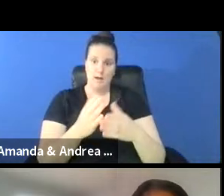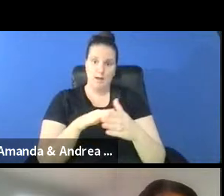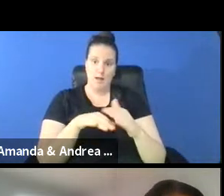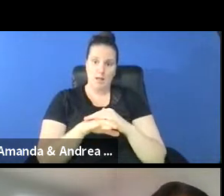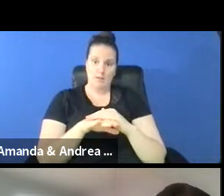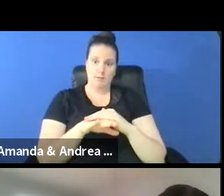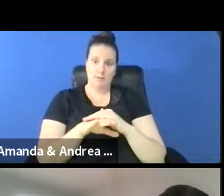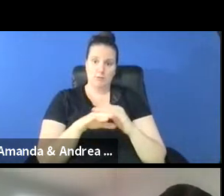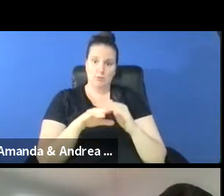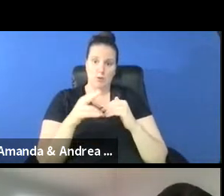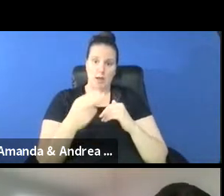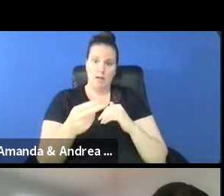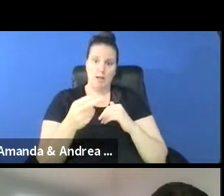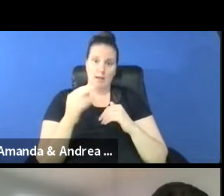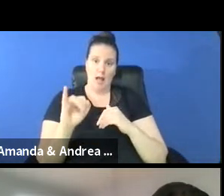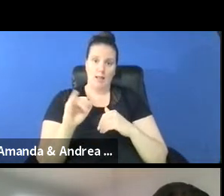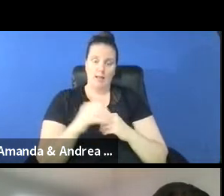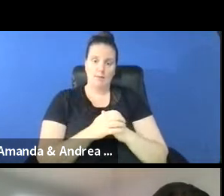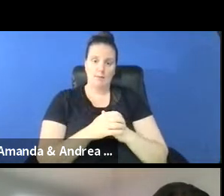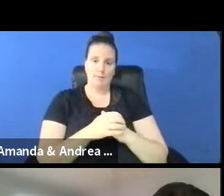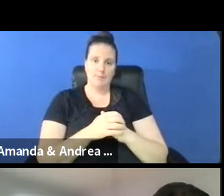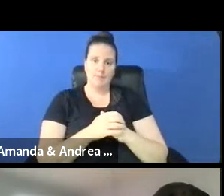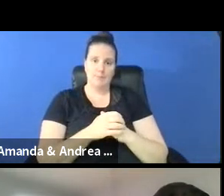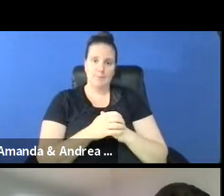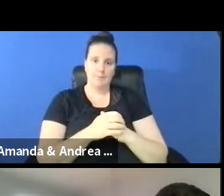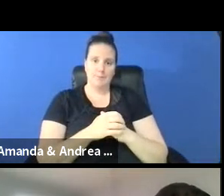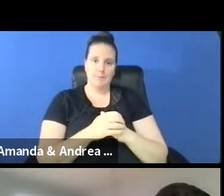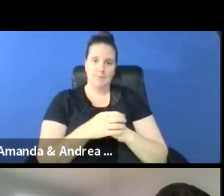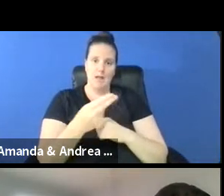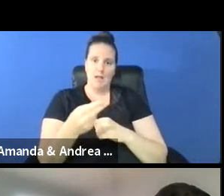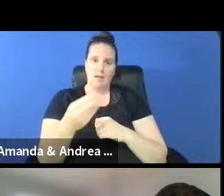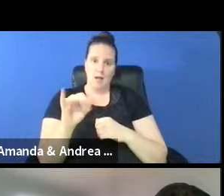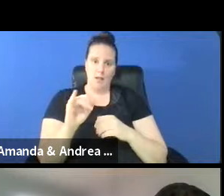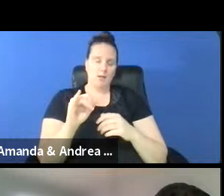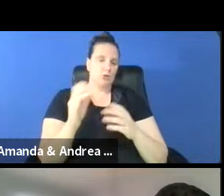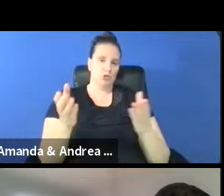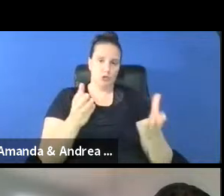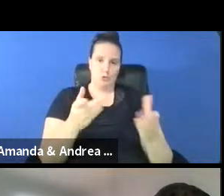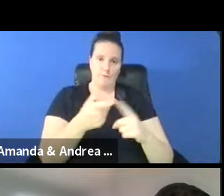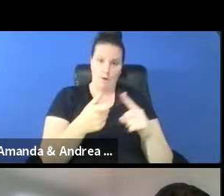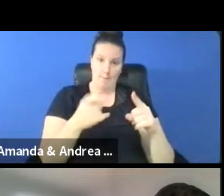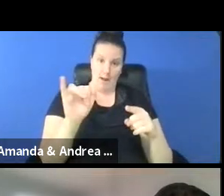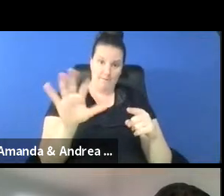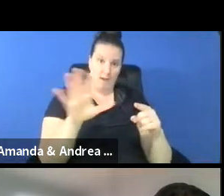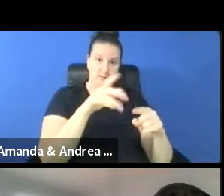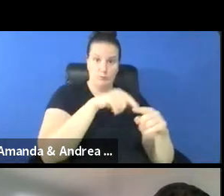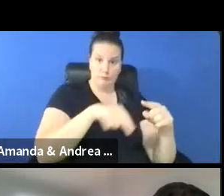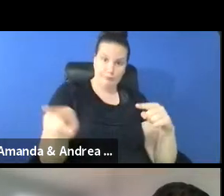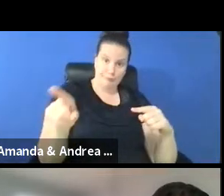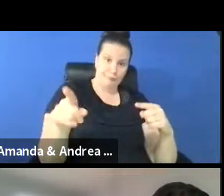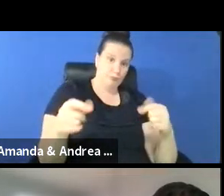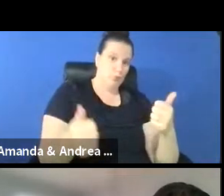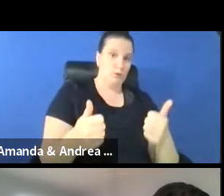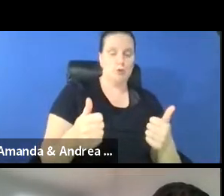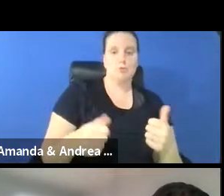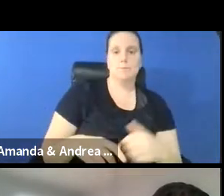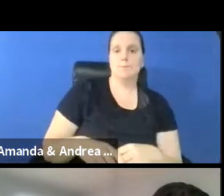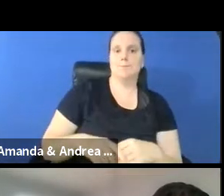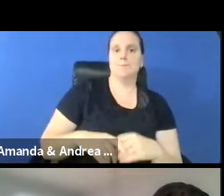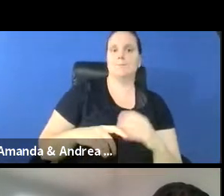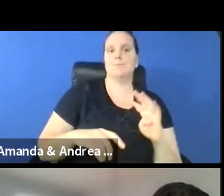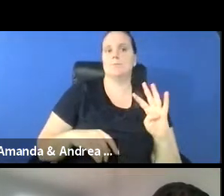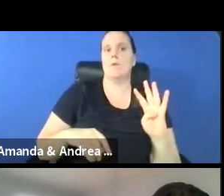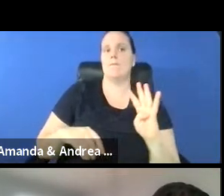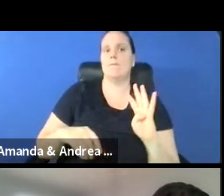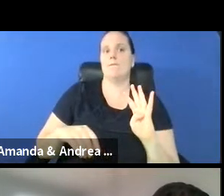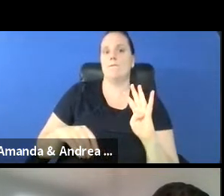Island, or should Hayden Island continue to be served directly off of I-5? The fourth question is,